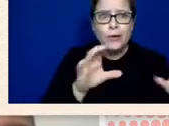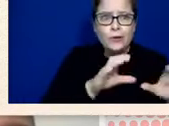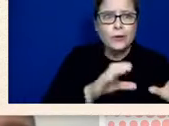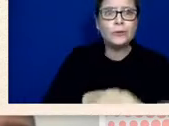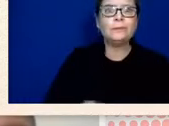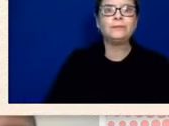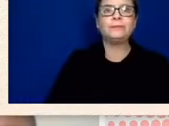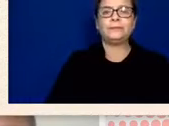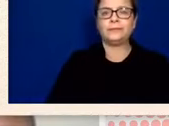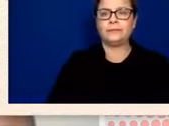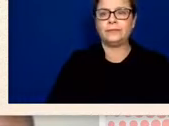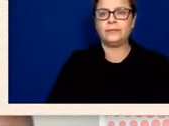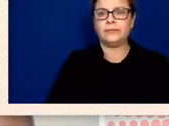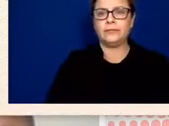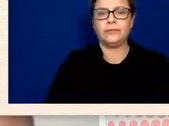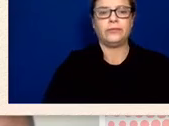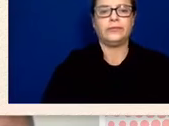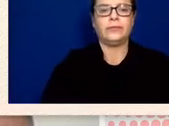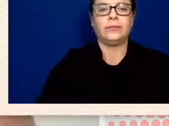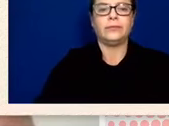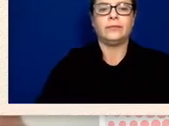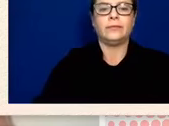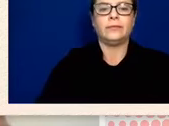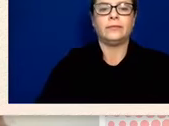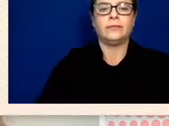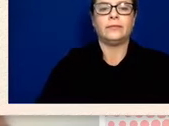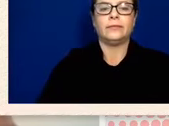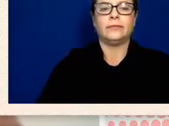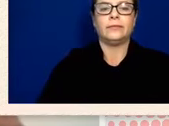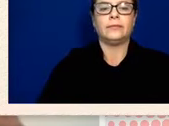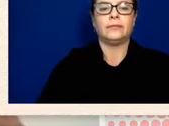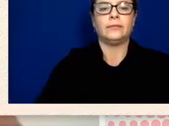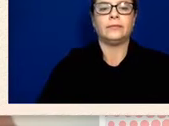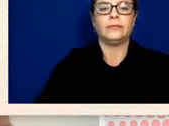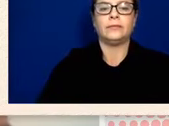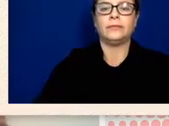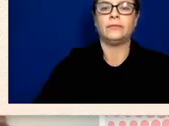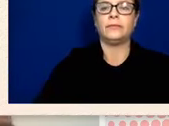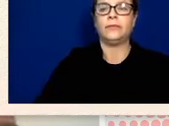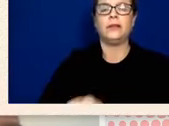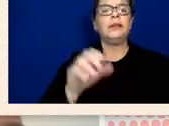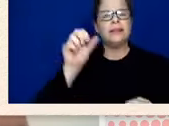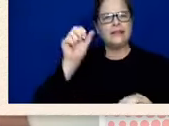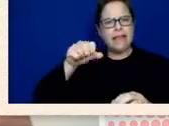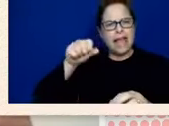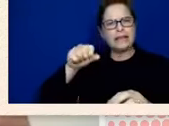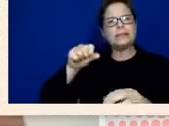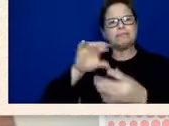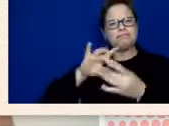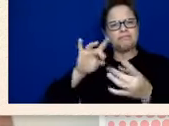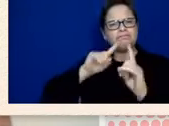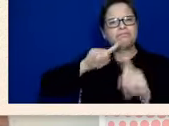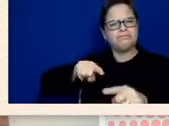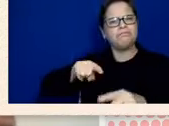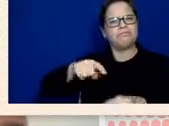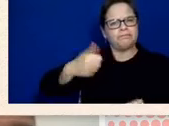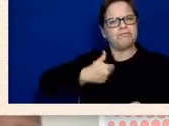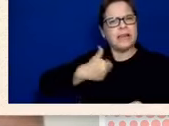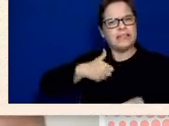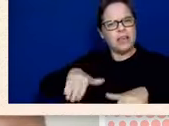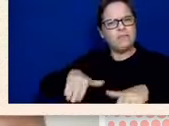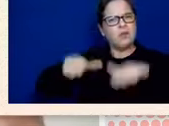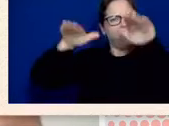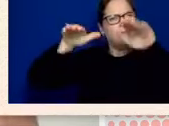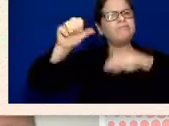to address that question, it was growing up. It was different. I actually did not think too